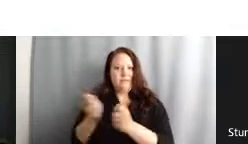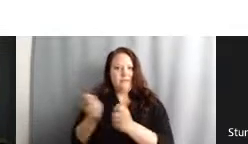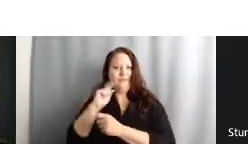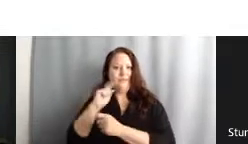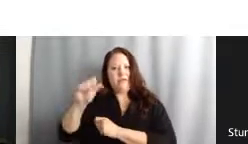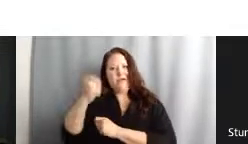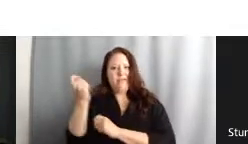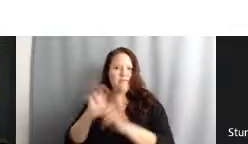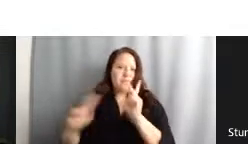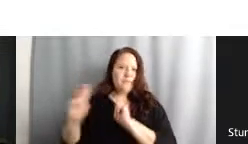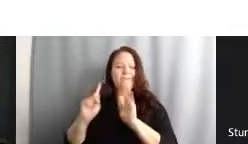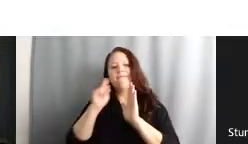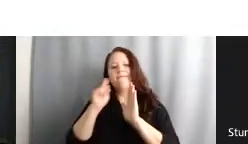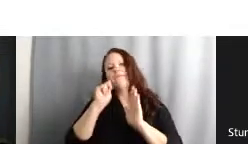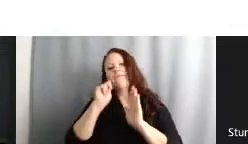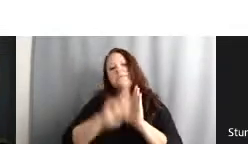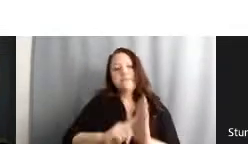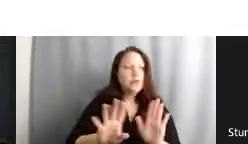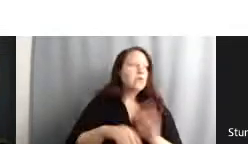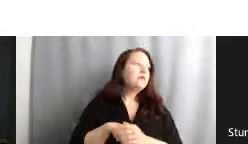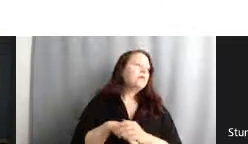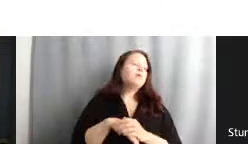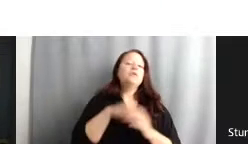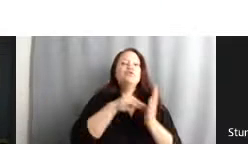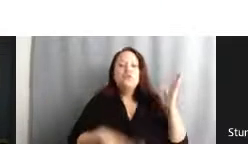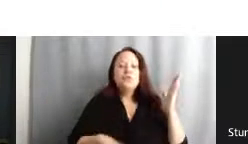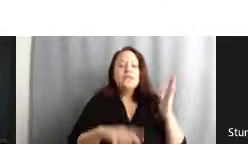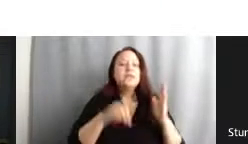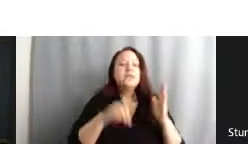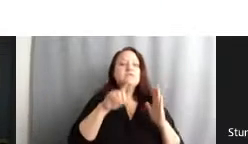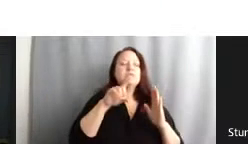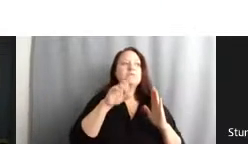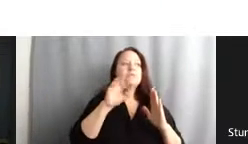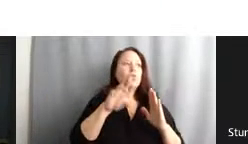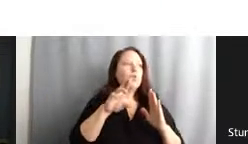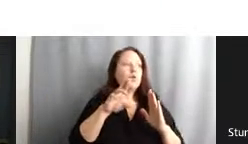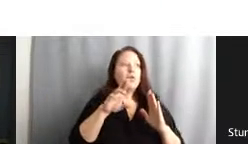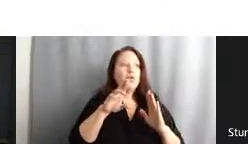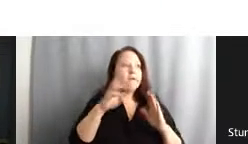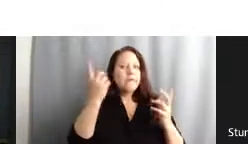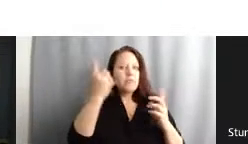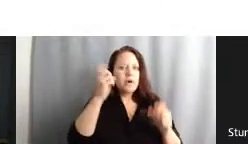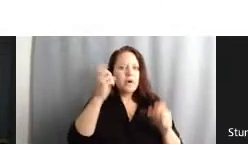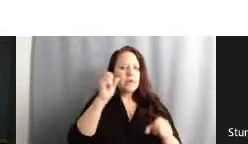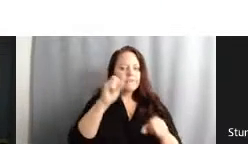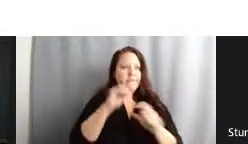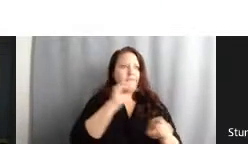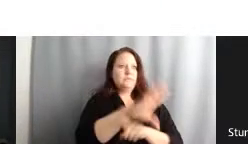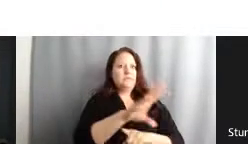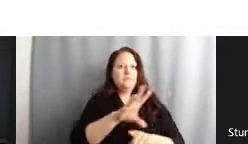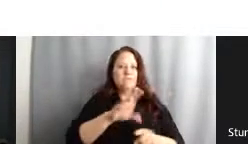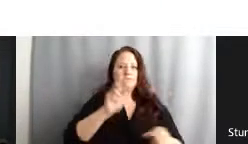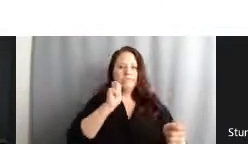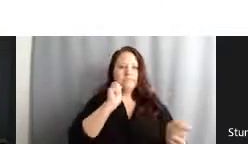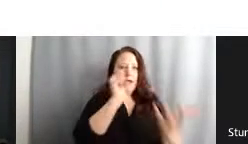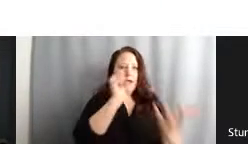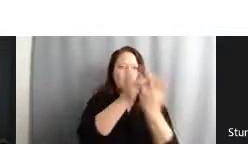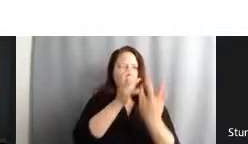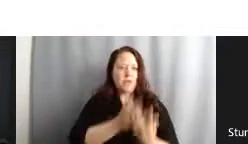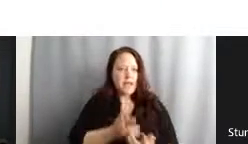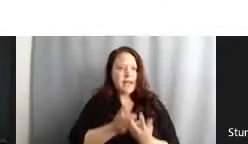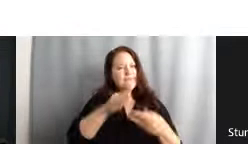if somebody in your course or a student that you work with is impacted, accommodating, right, and being flexible in those spaces